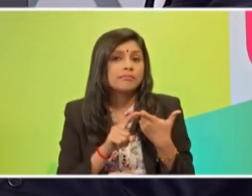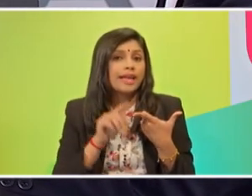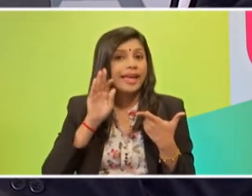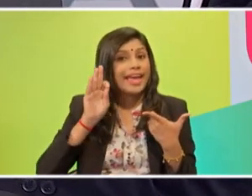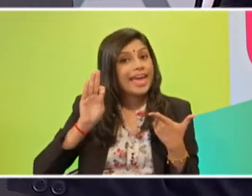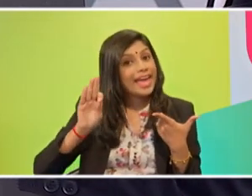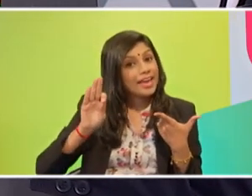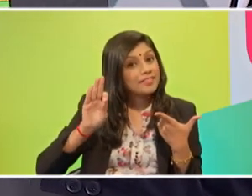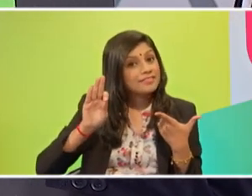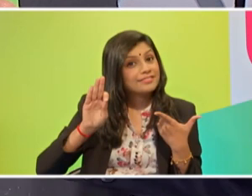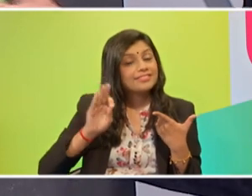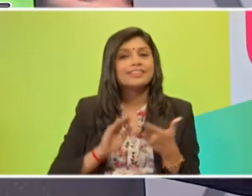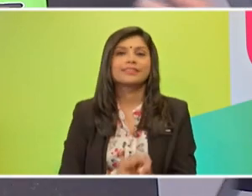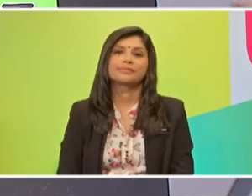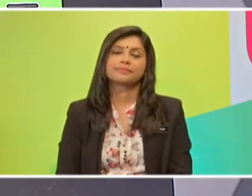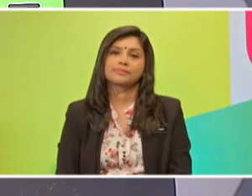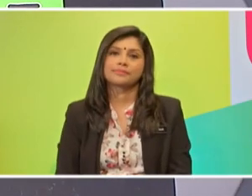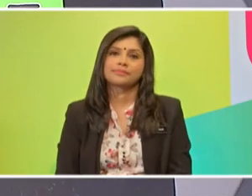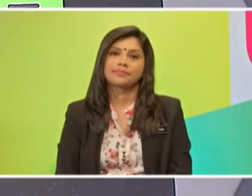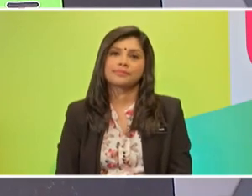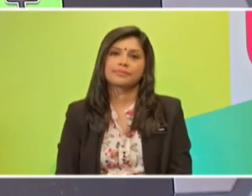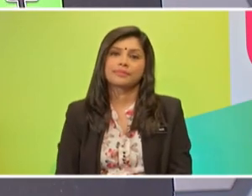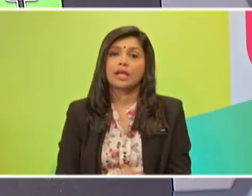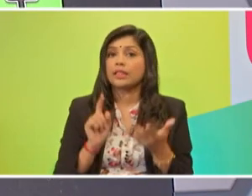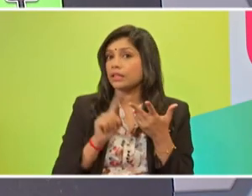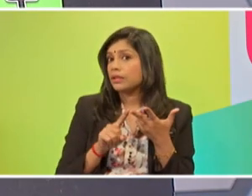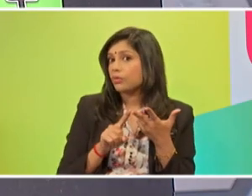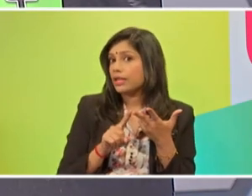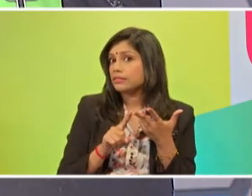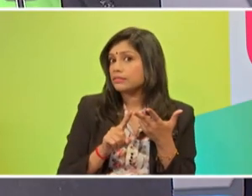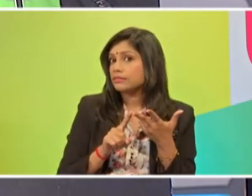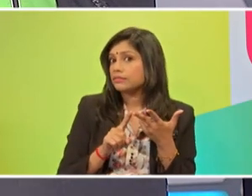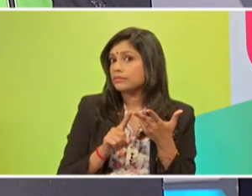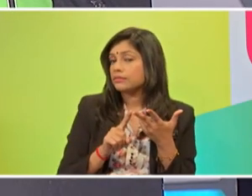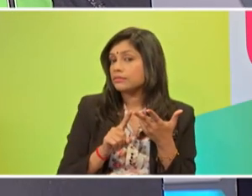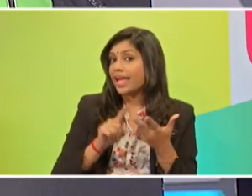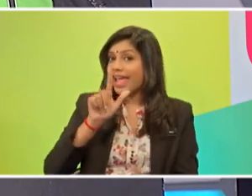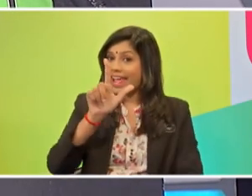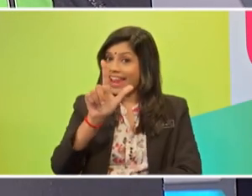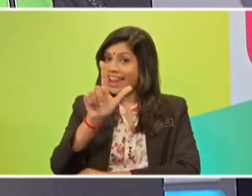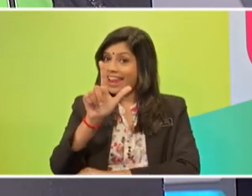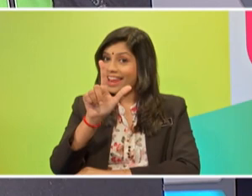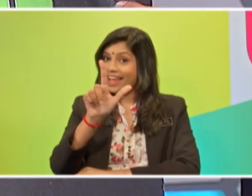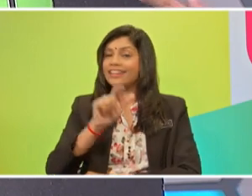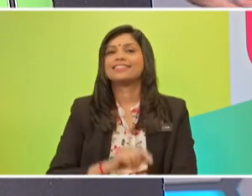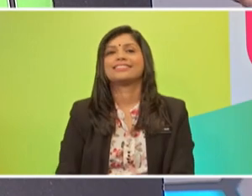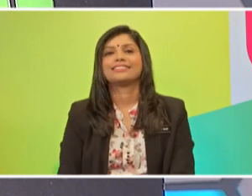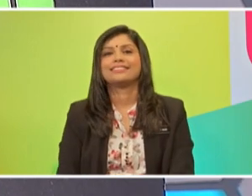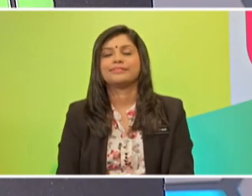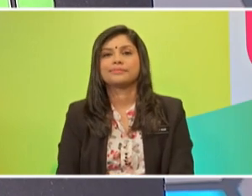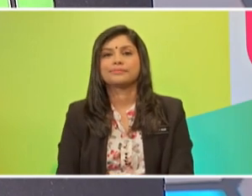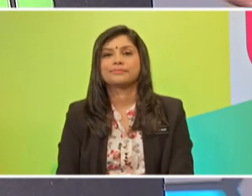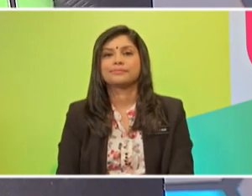F. Very good. Next is L. Yes.